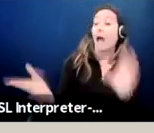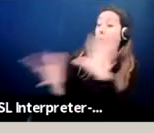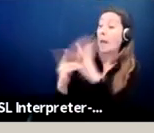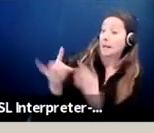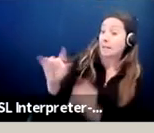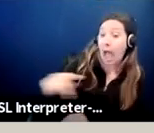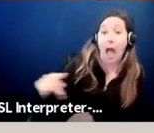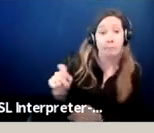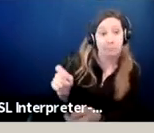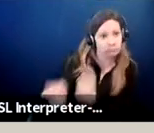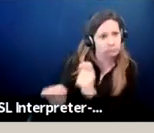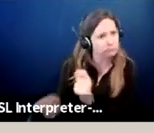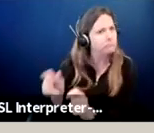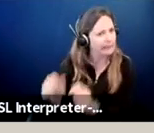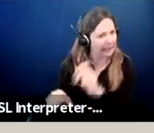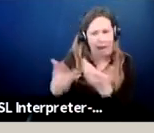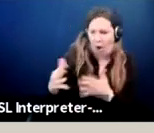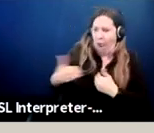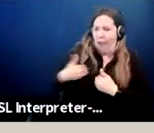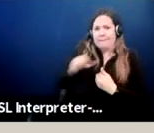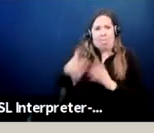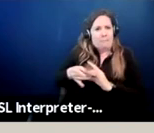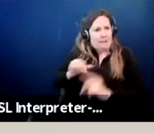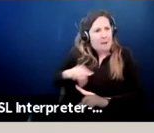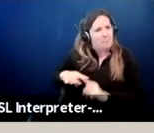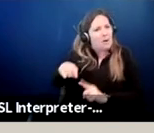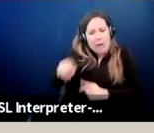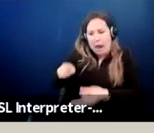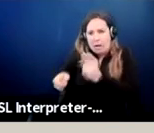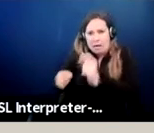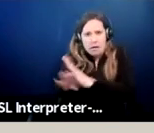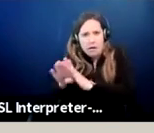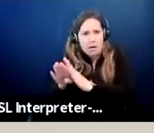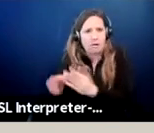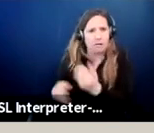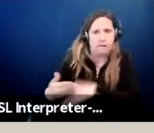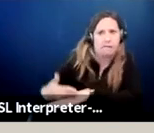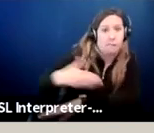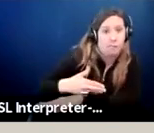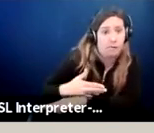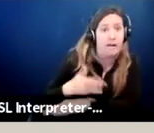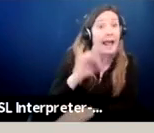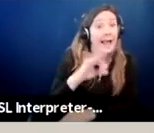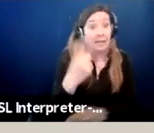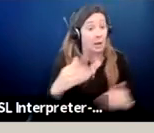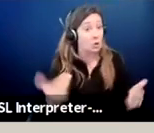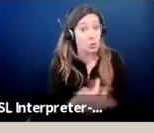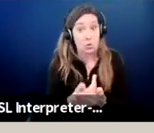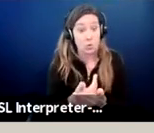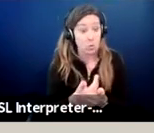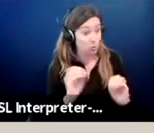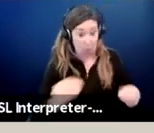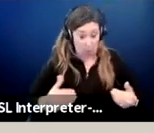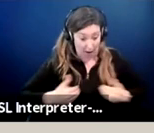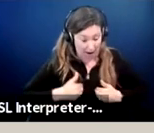due diligence. If the solution or the revolutionary idea that you come up with is doesn't exist and you can't find the solution on the internet or